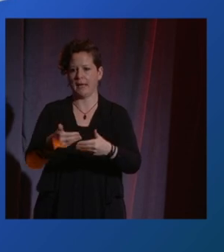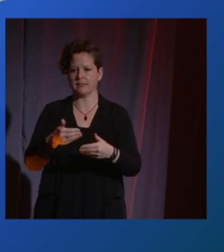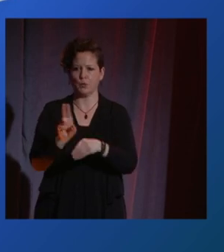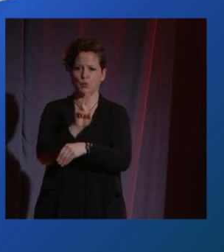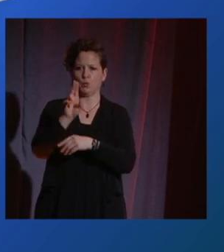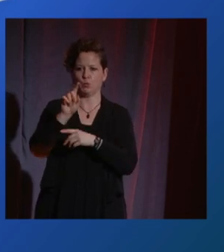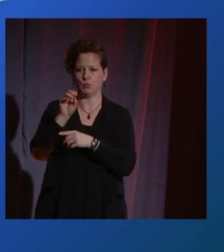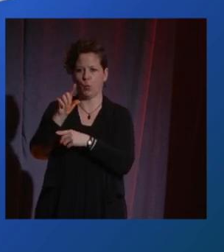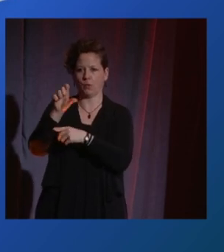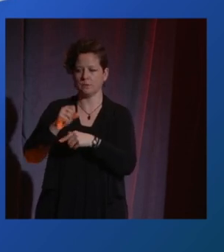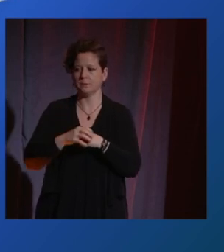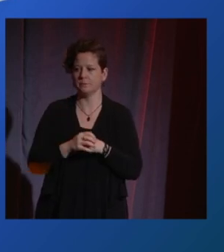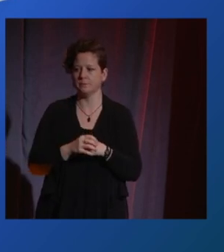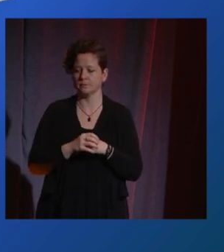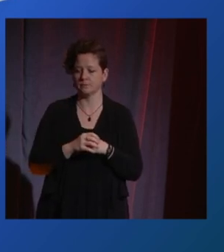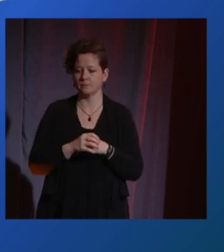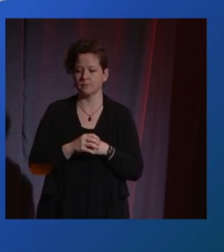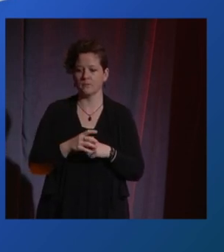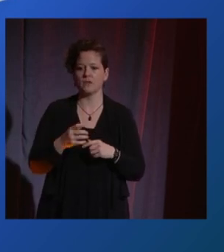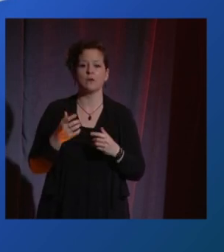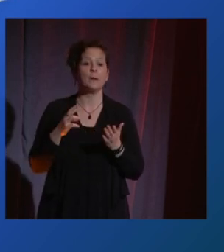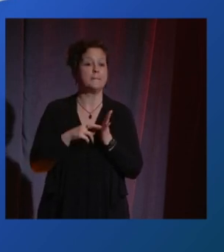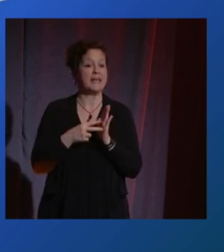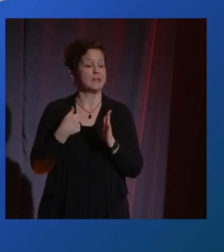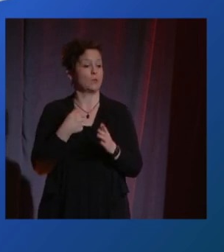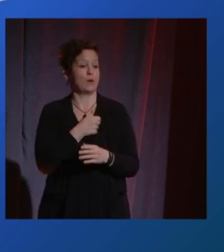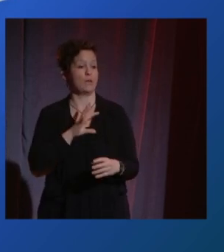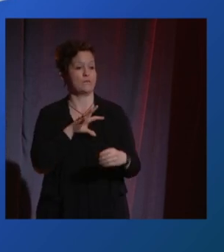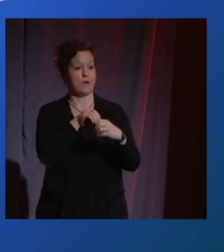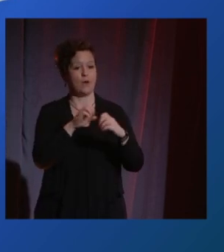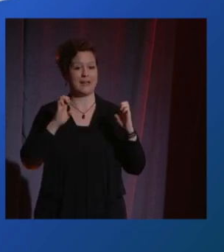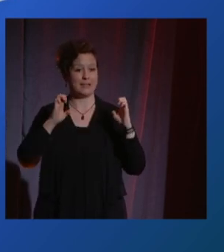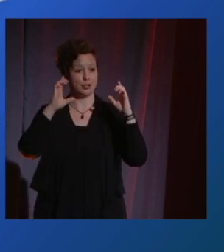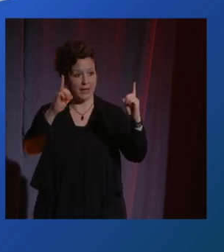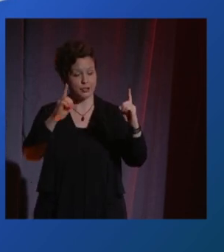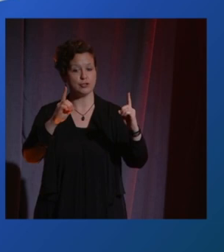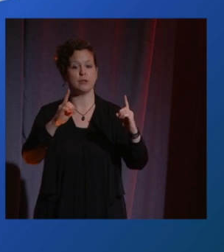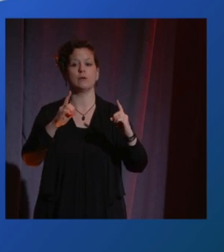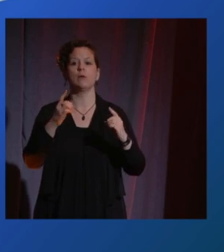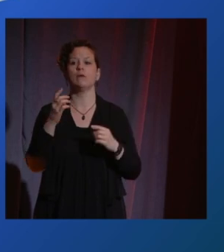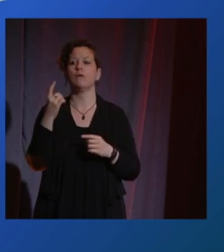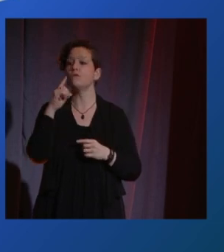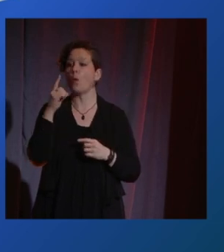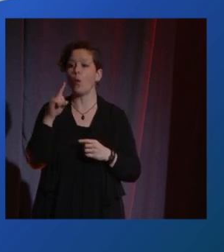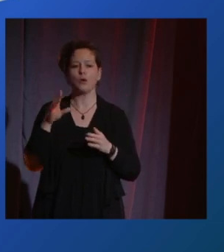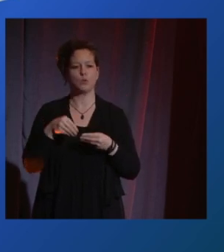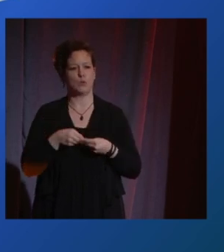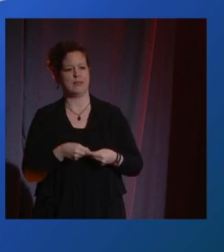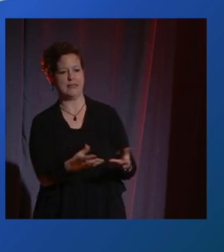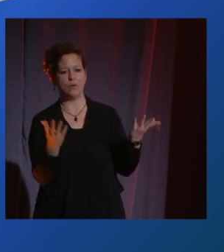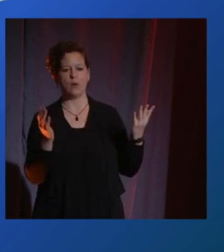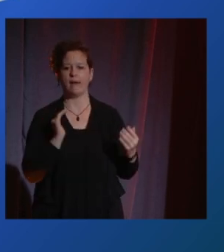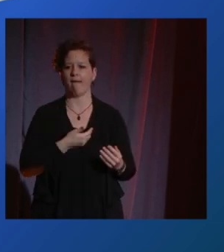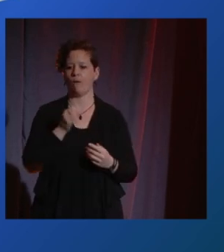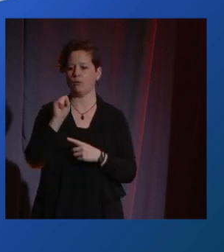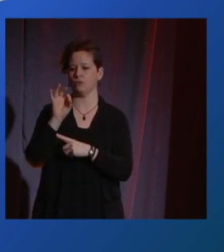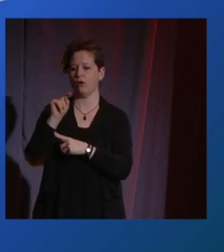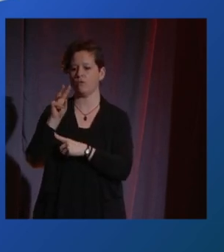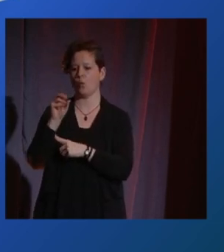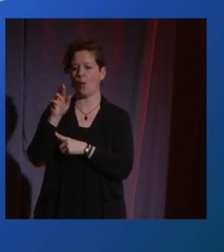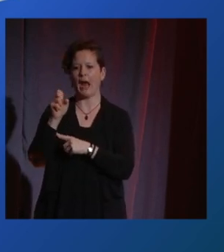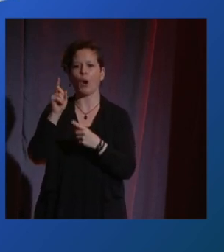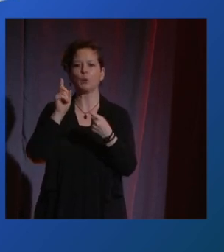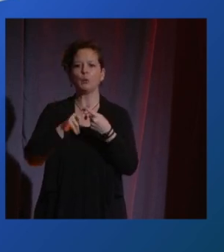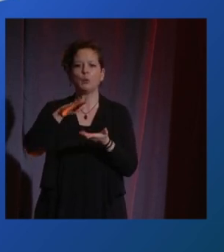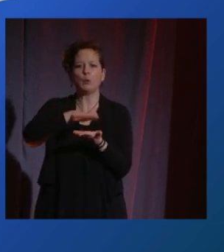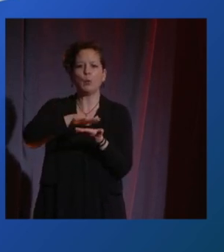have major programs in education to give our software away to tens of thousands of K through 12 schools I like